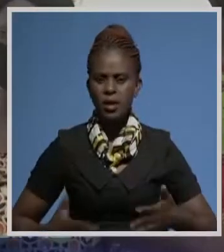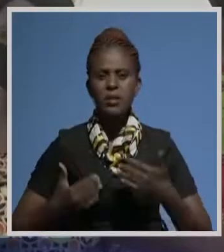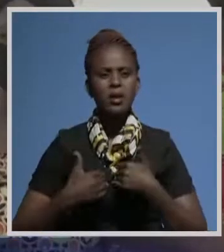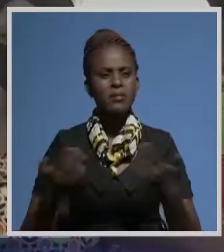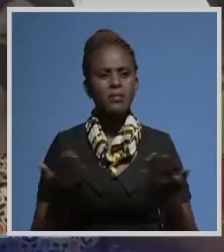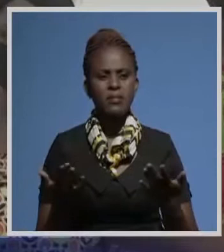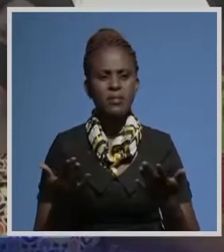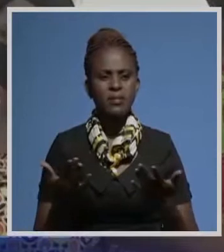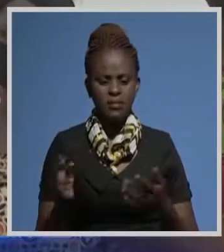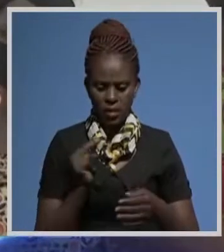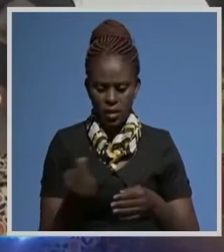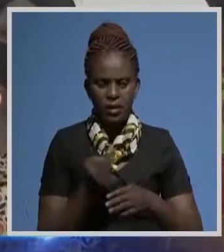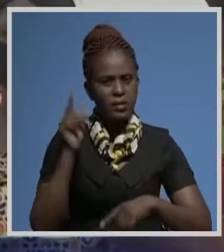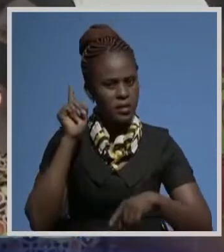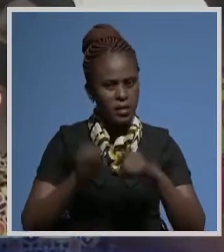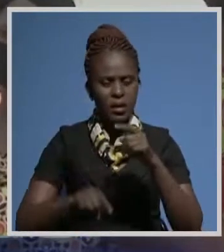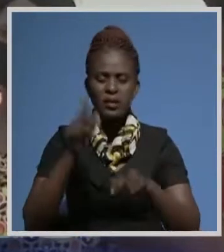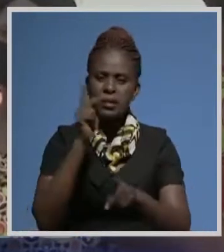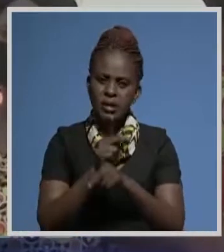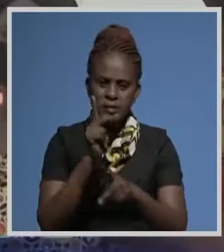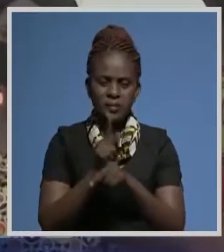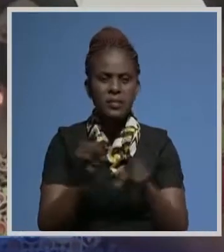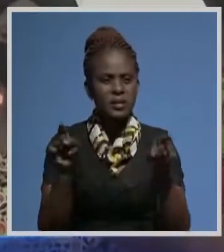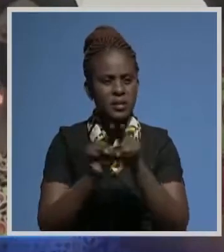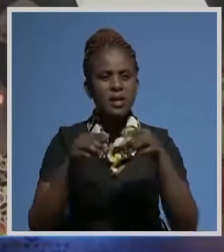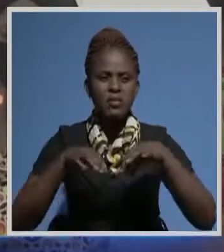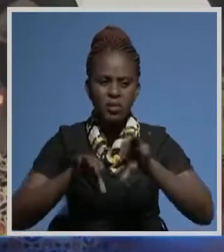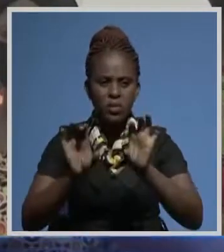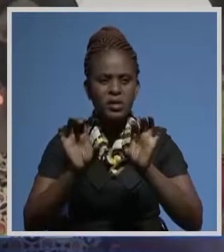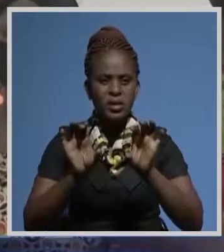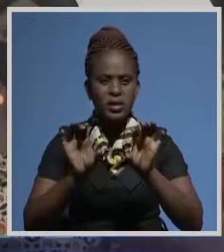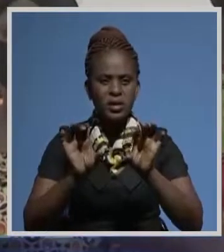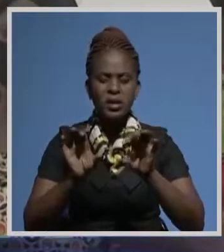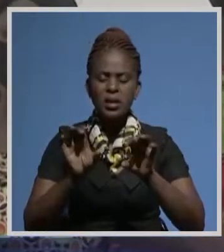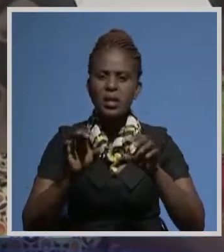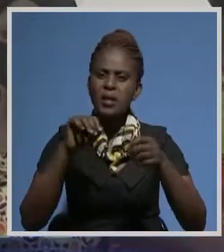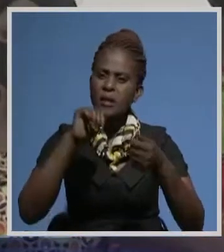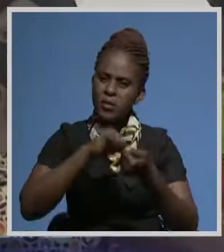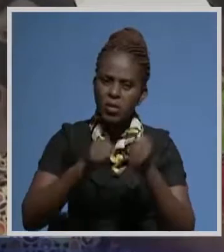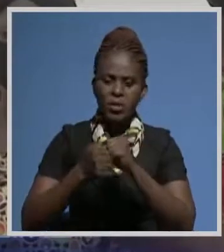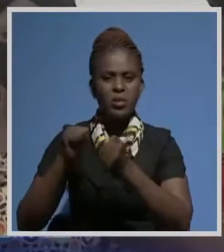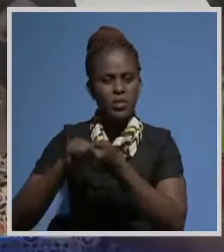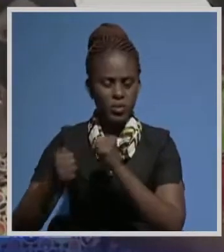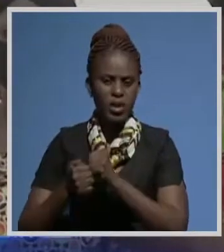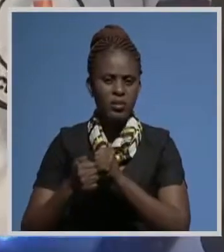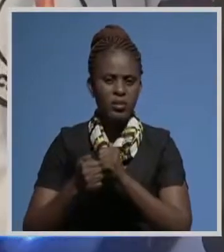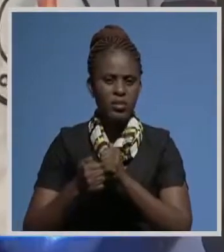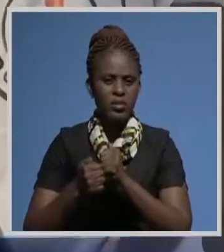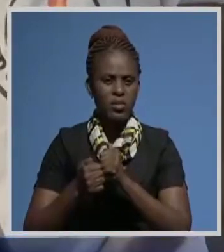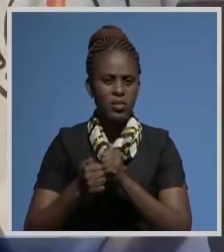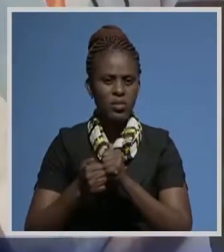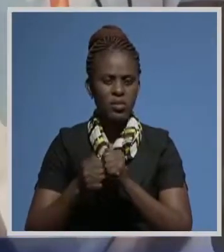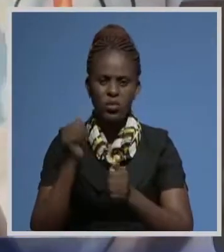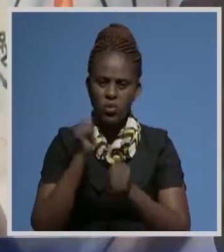We cannot afford to continue with man-made disasters that are